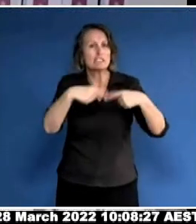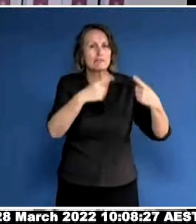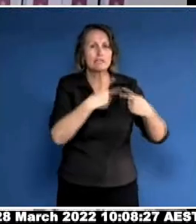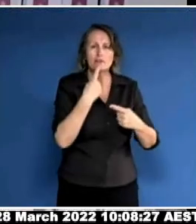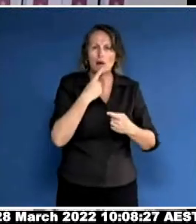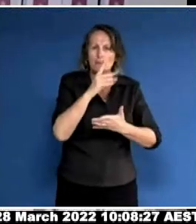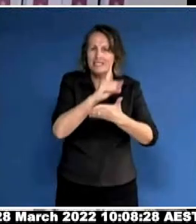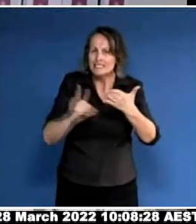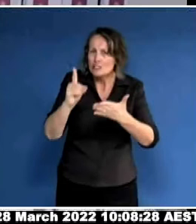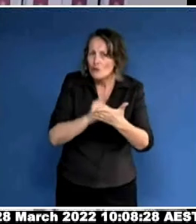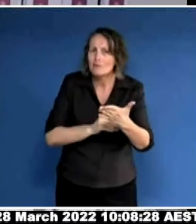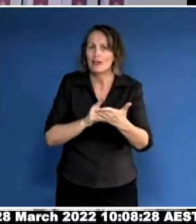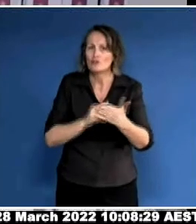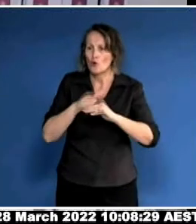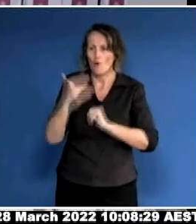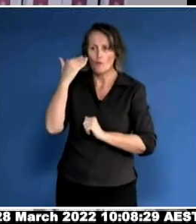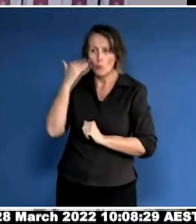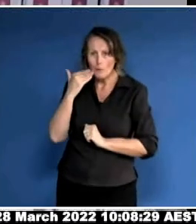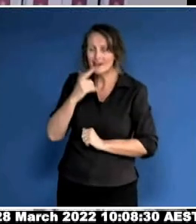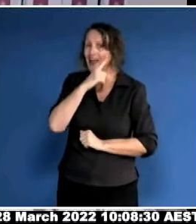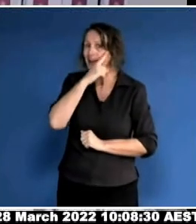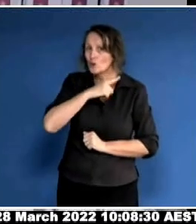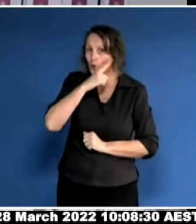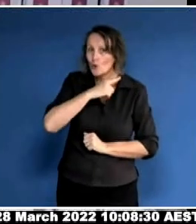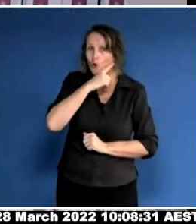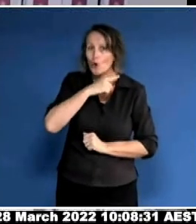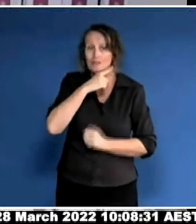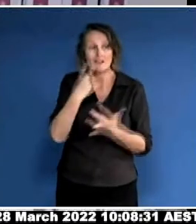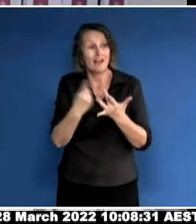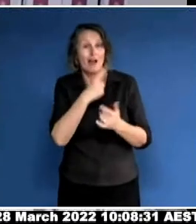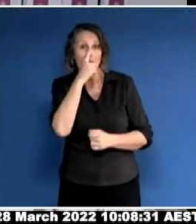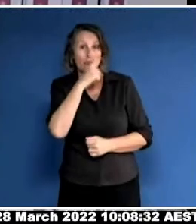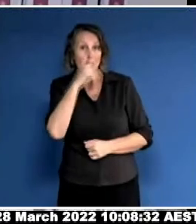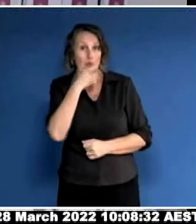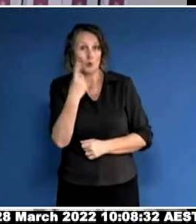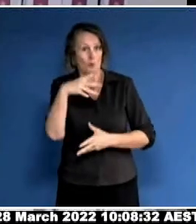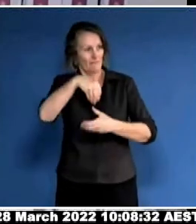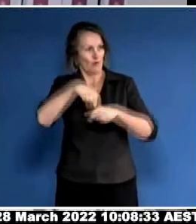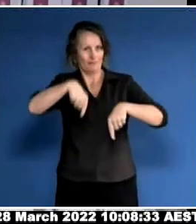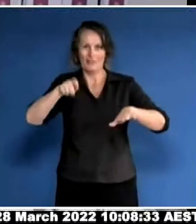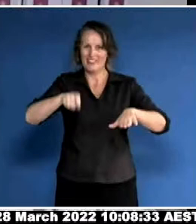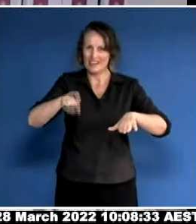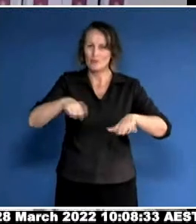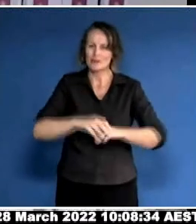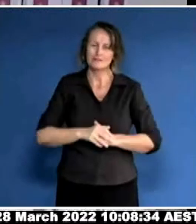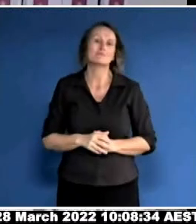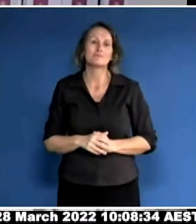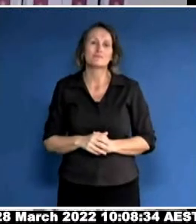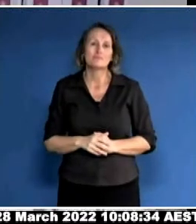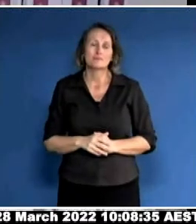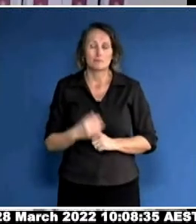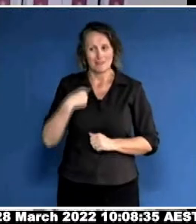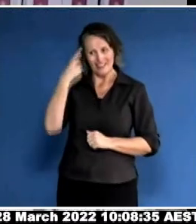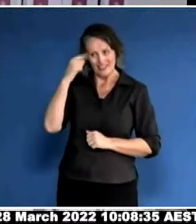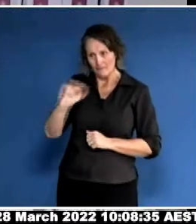by women, girls and other people who will be part of this hearing across a range of backgrounds. The